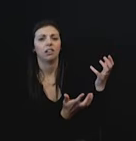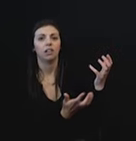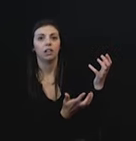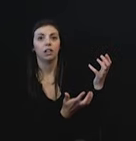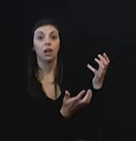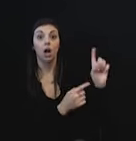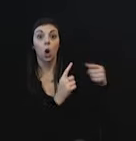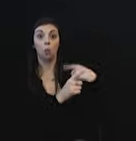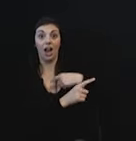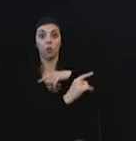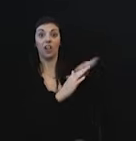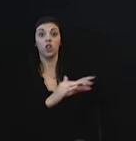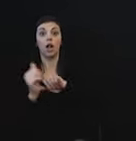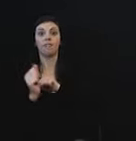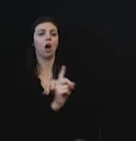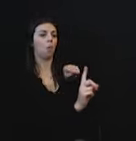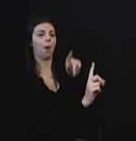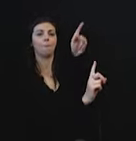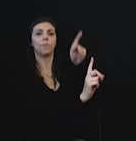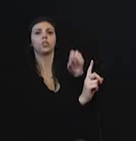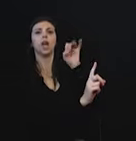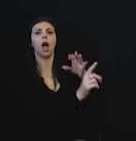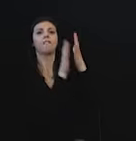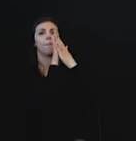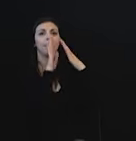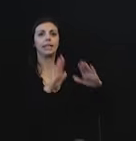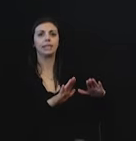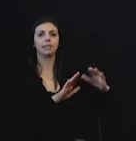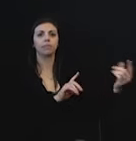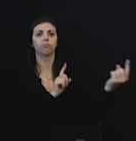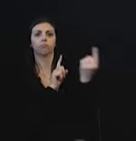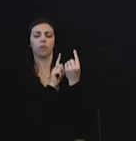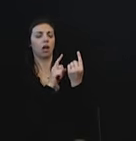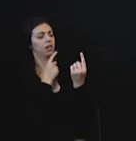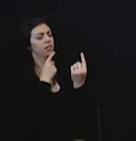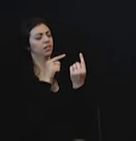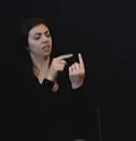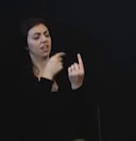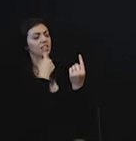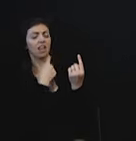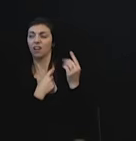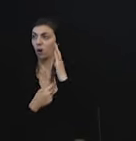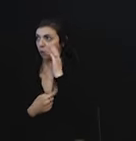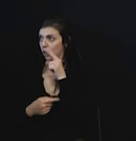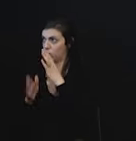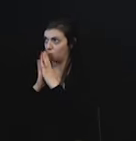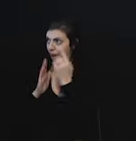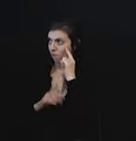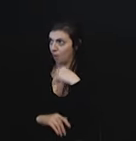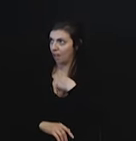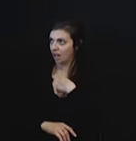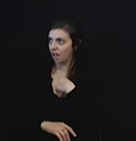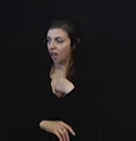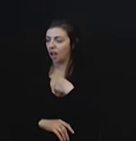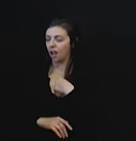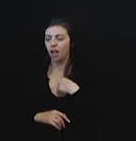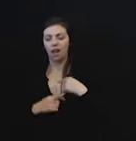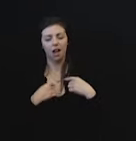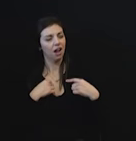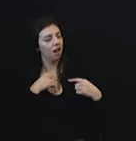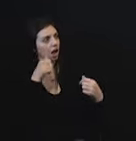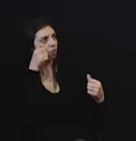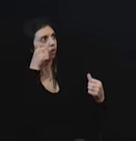the person of peace came up to me and said, will you pray for me? And I just remember sitting there